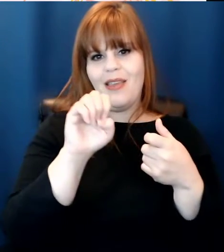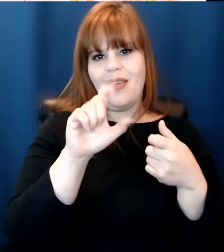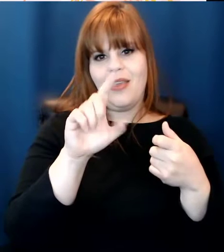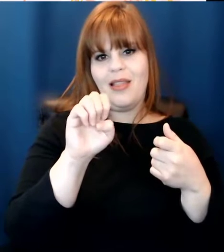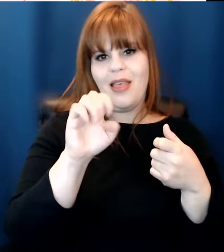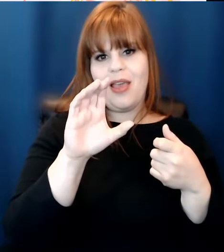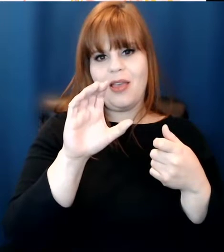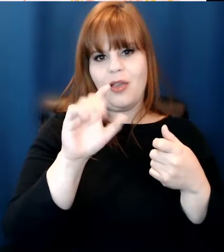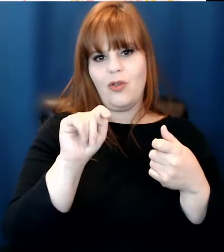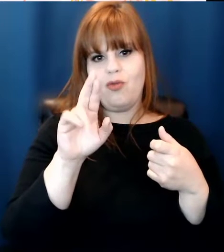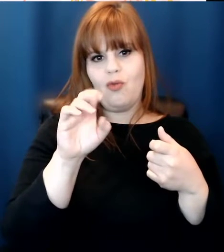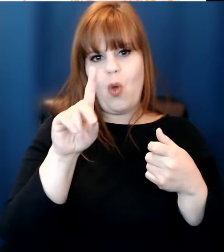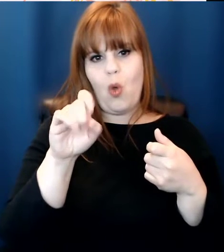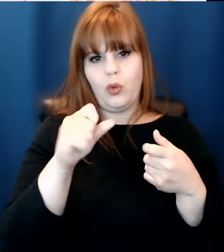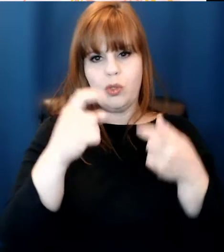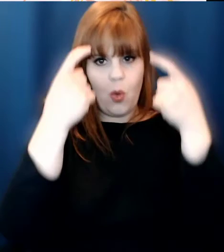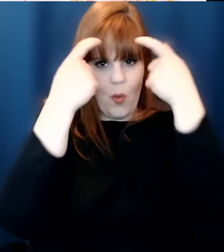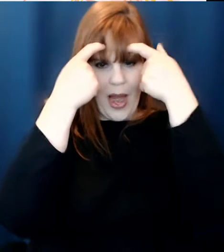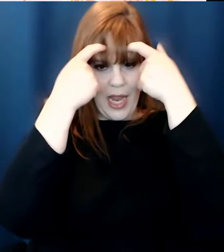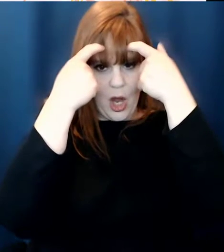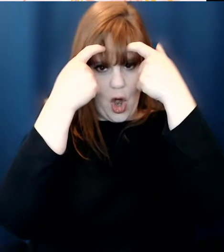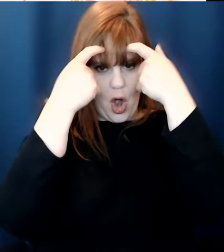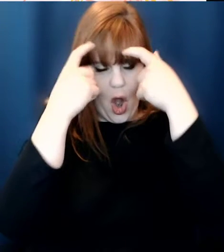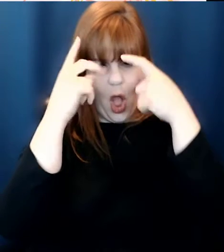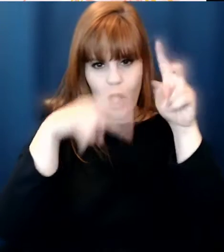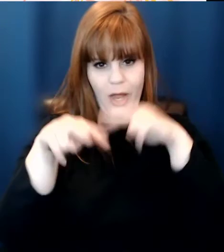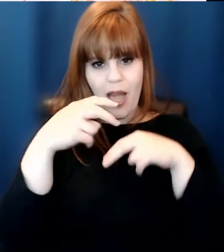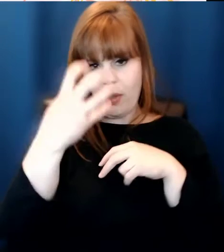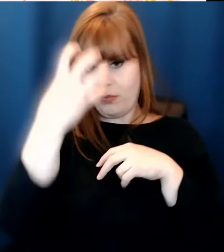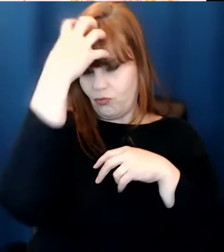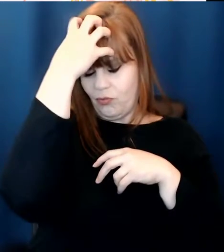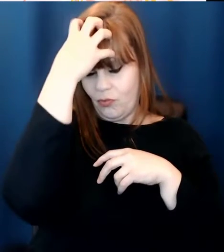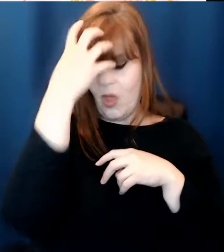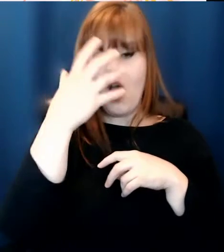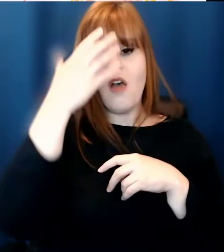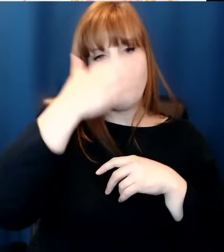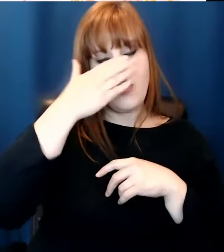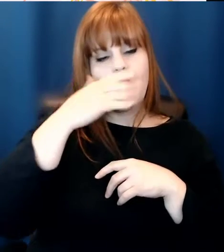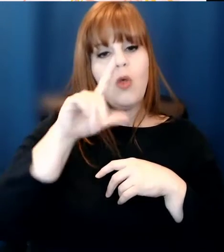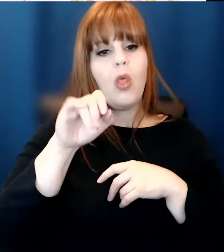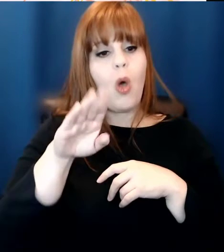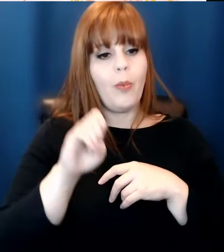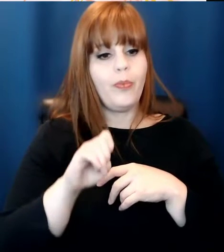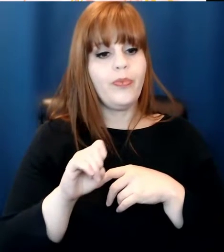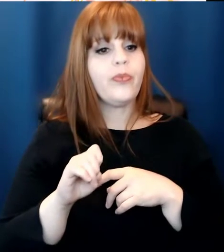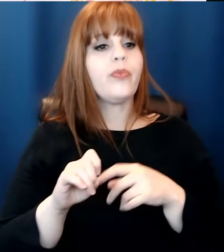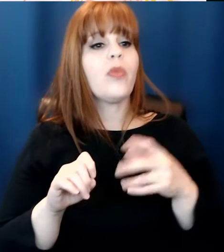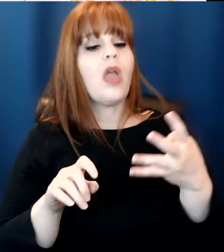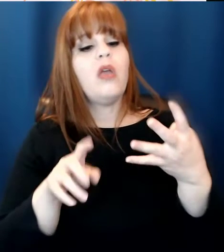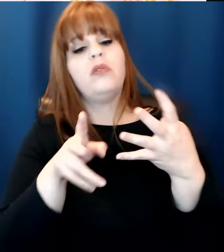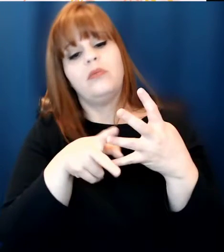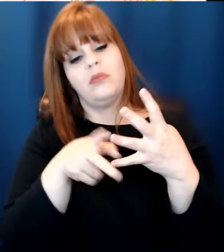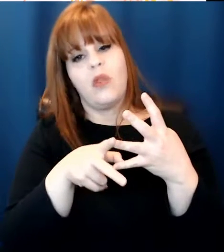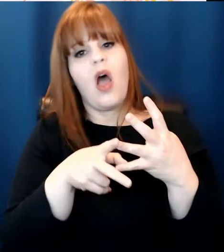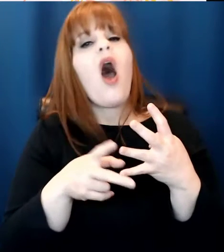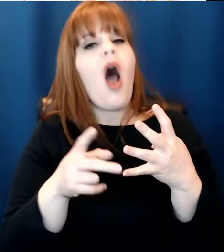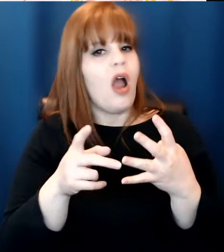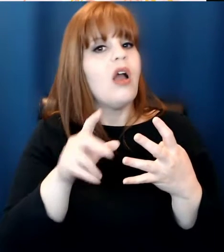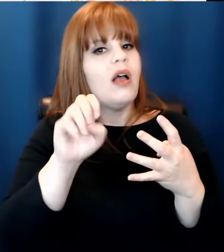lobe. And while the first and the fourth one are electrodes that are actually behind my ear.